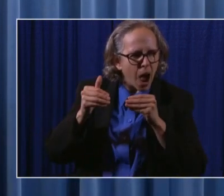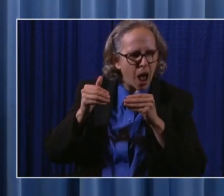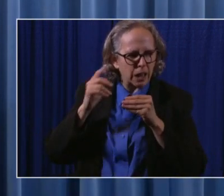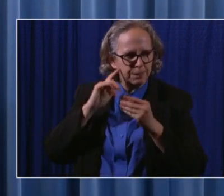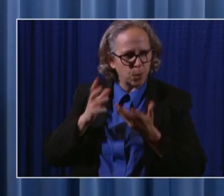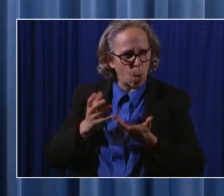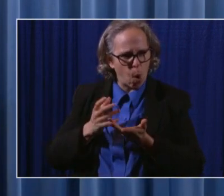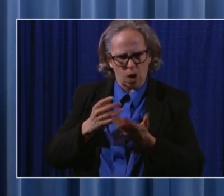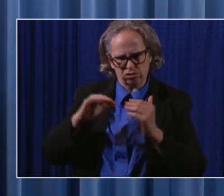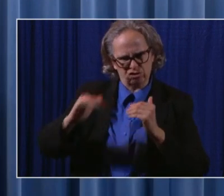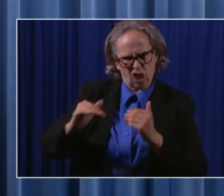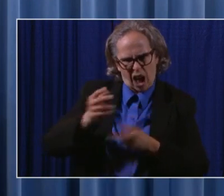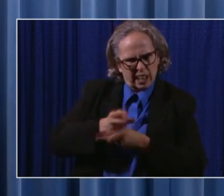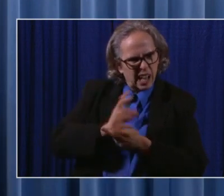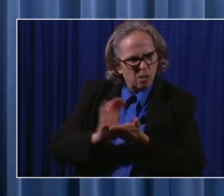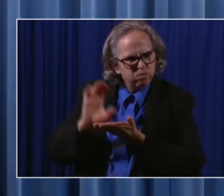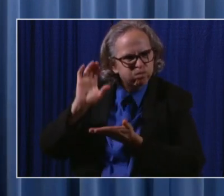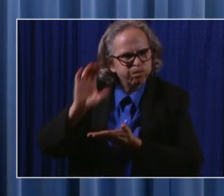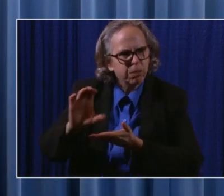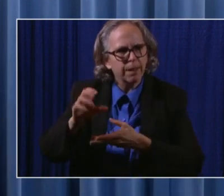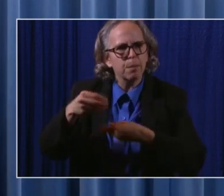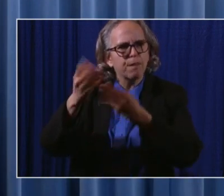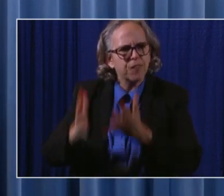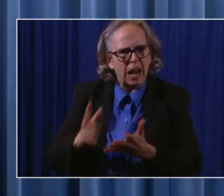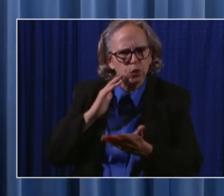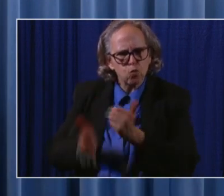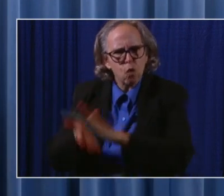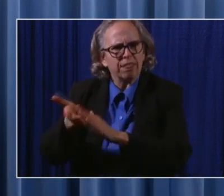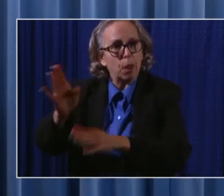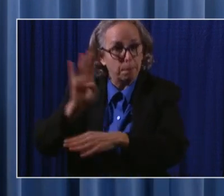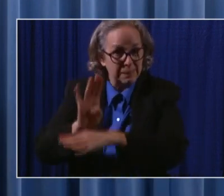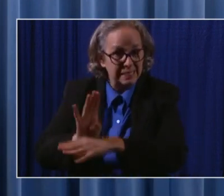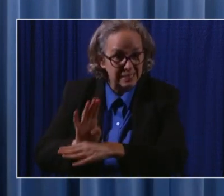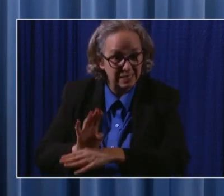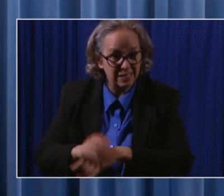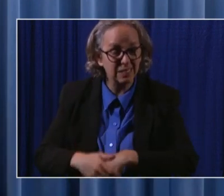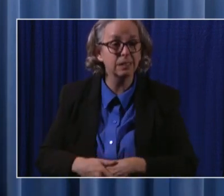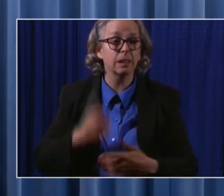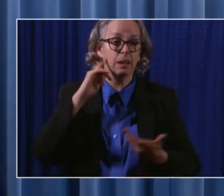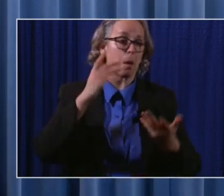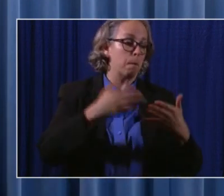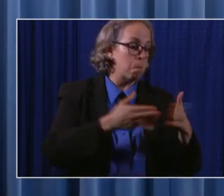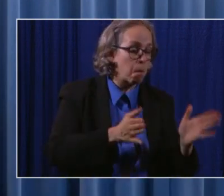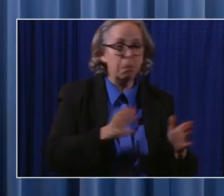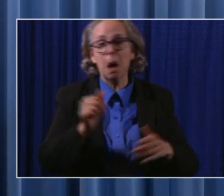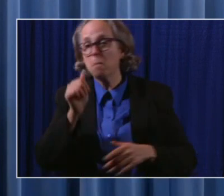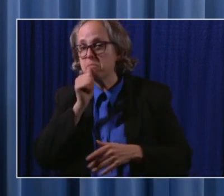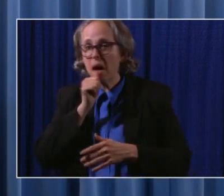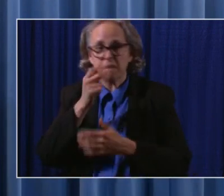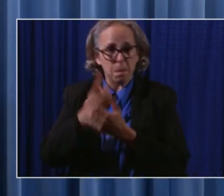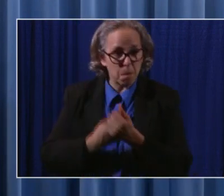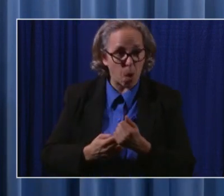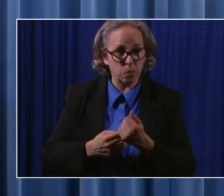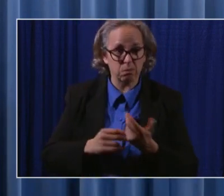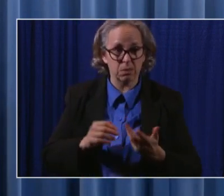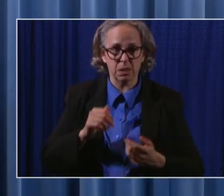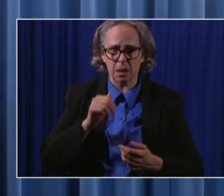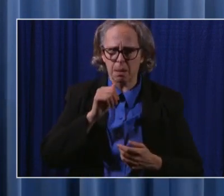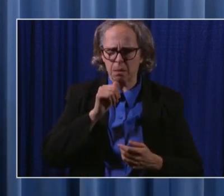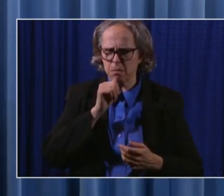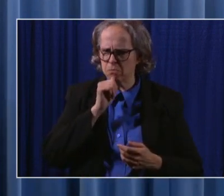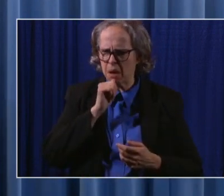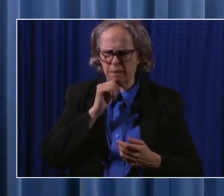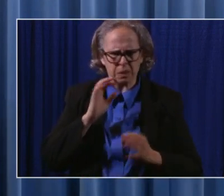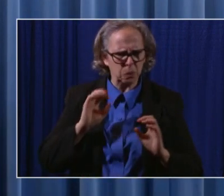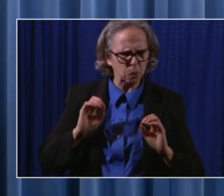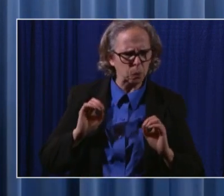sector that are not normally subsidized, and as well as those that are subsidized normally. So